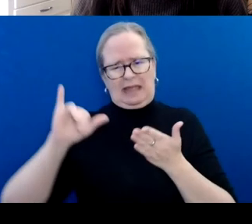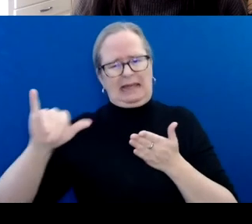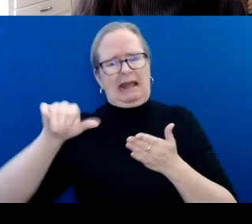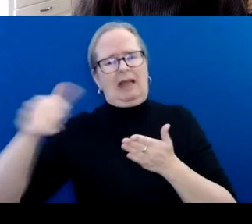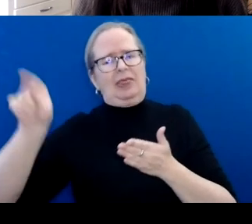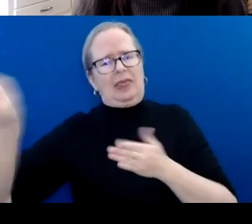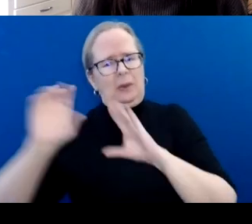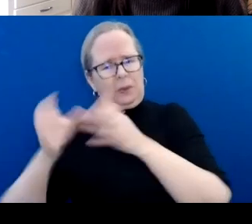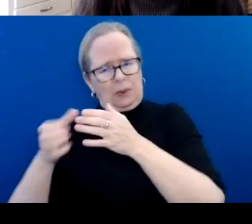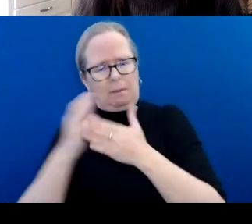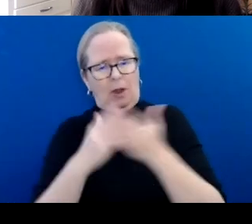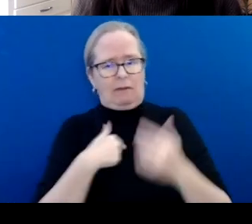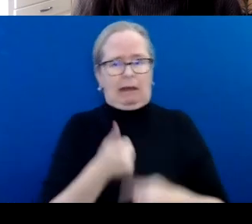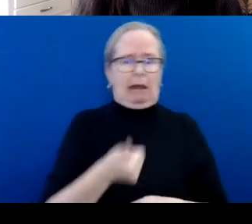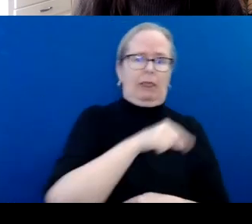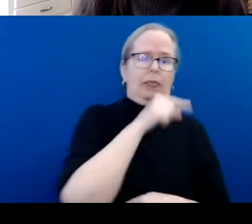for this equity measure.